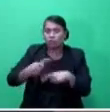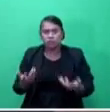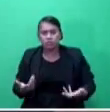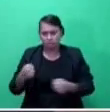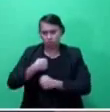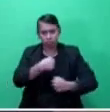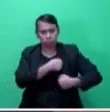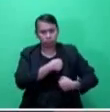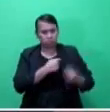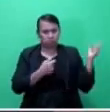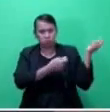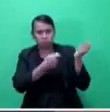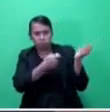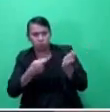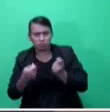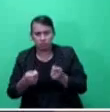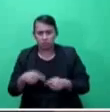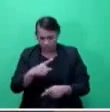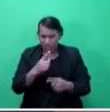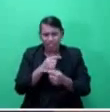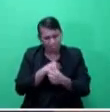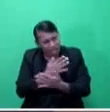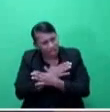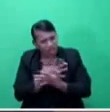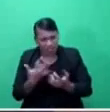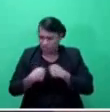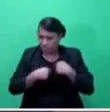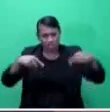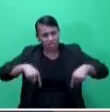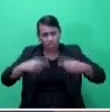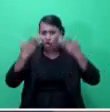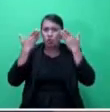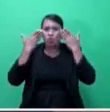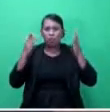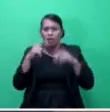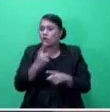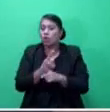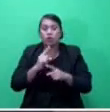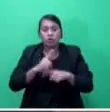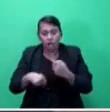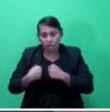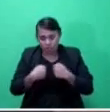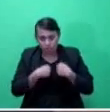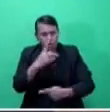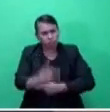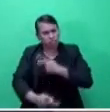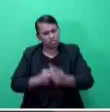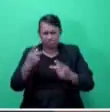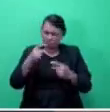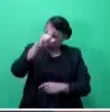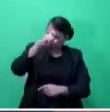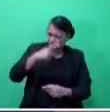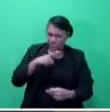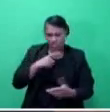politics. We love our brave military. Mr. Speaker, sir, I do not know much about military procedure, but I wonder what they think about a soldier deserting his